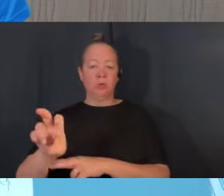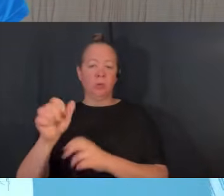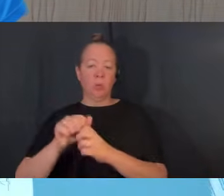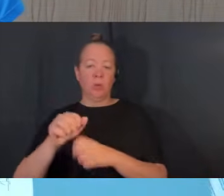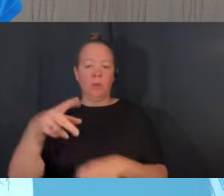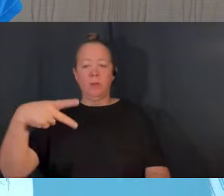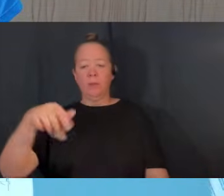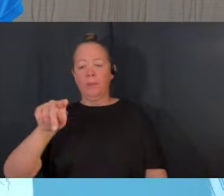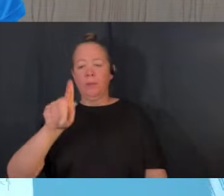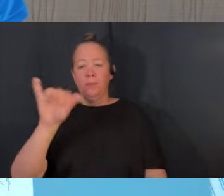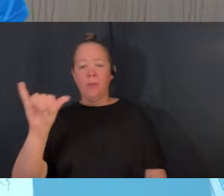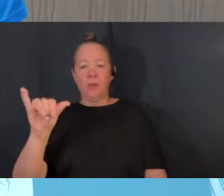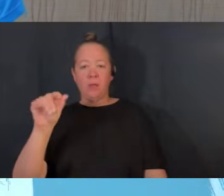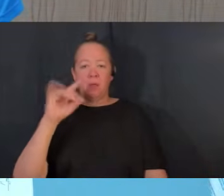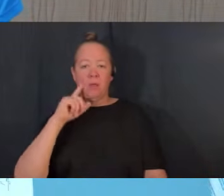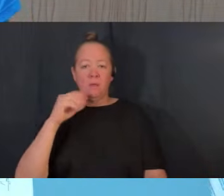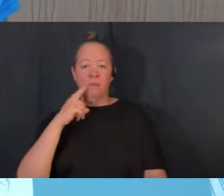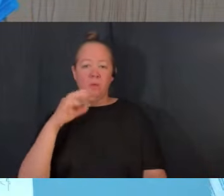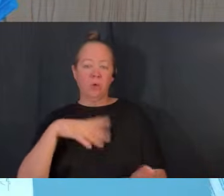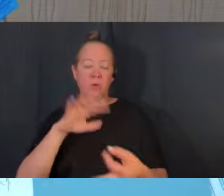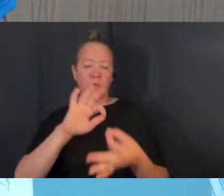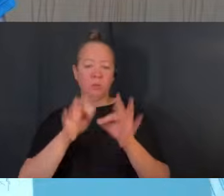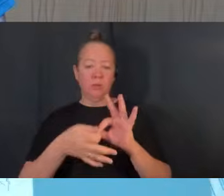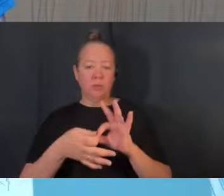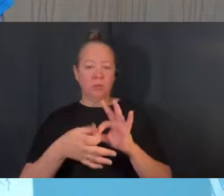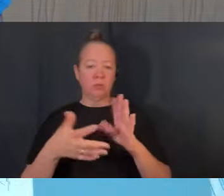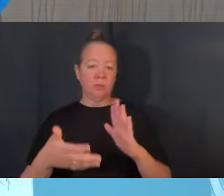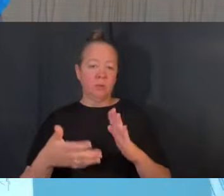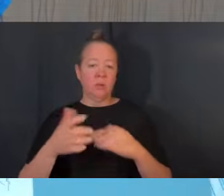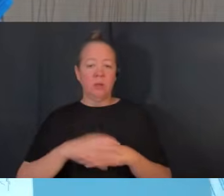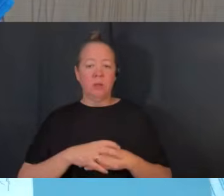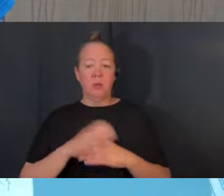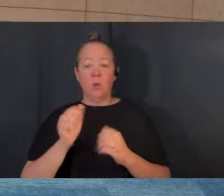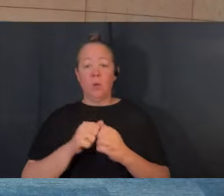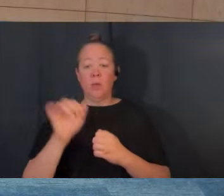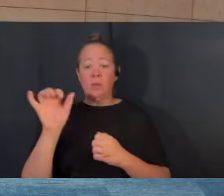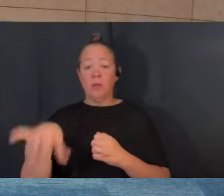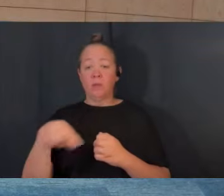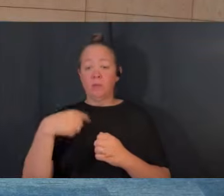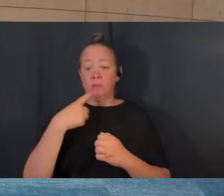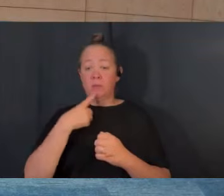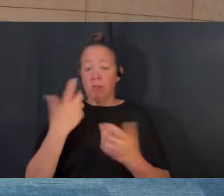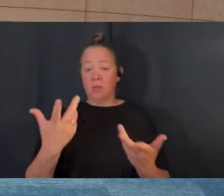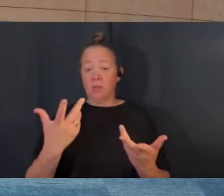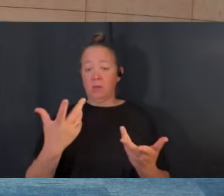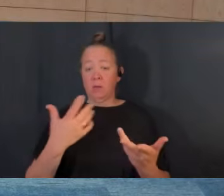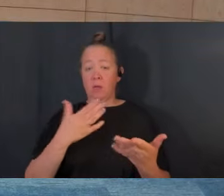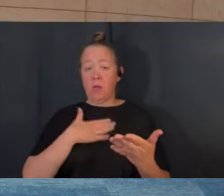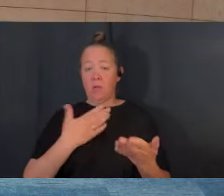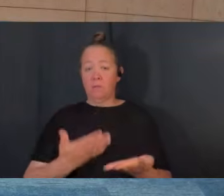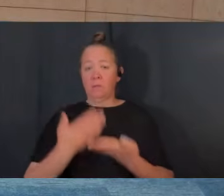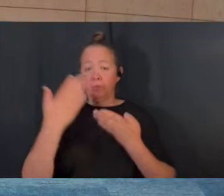said, council, is there a motion to adjourn? So moved.